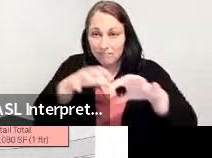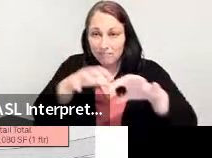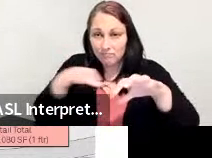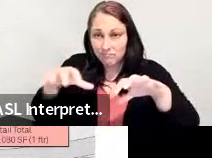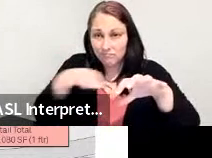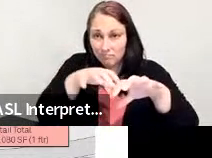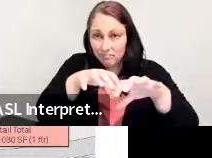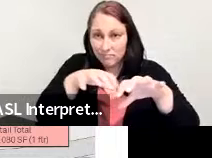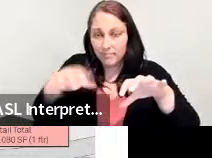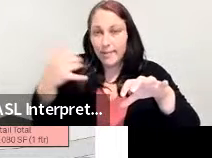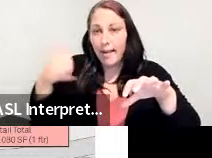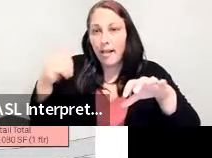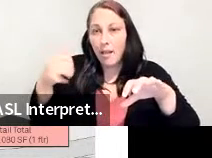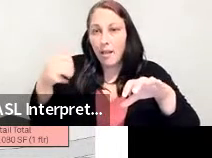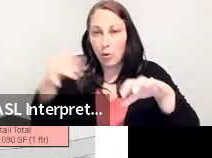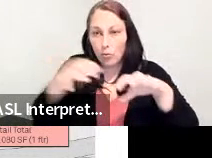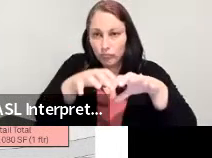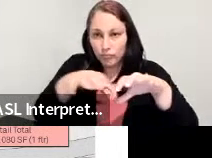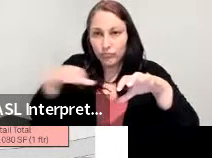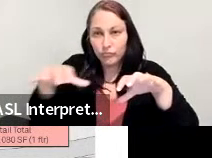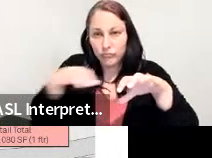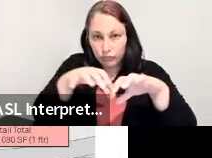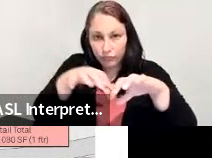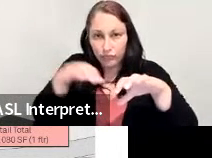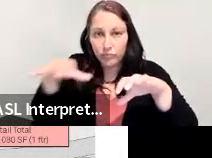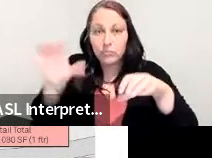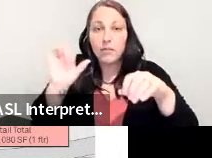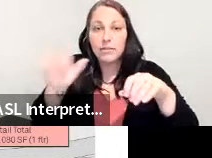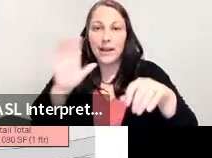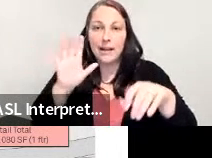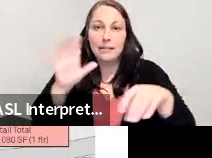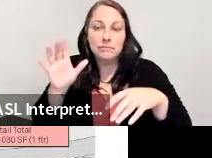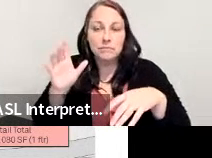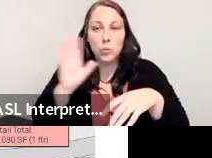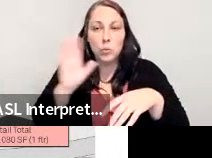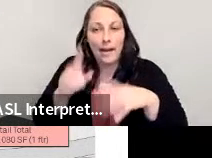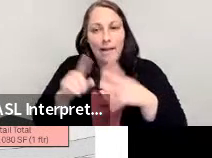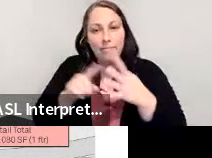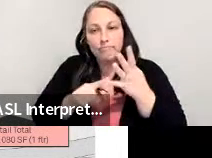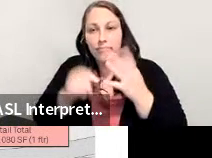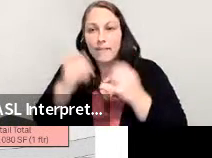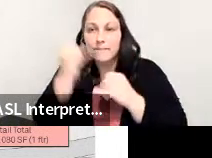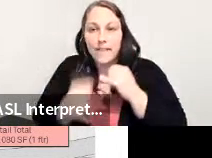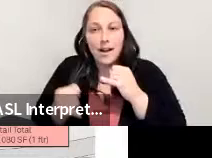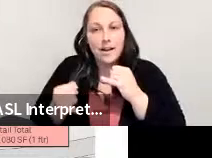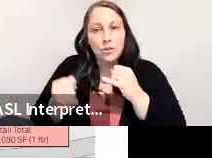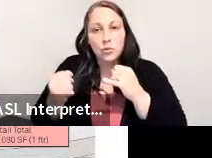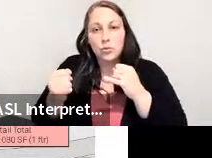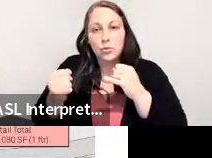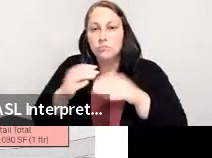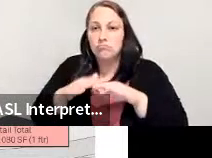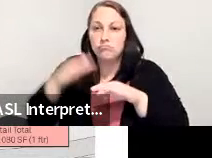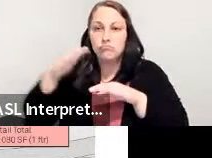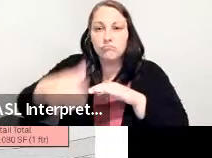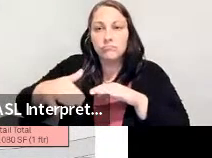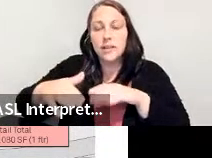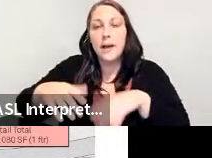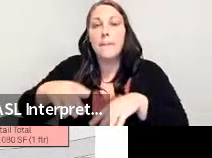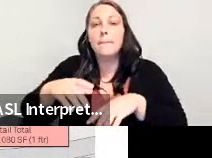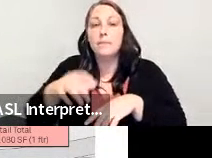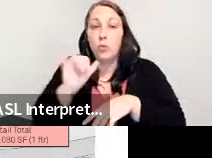north, and that is what I was saying. Just received our final stage 2 approval earlier this year. we hope to break ground next year on